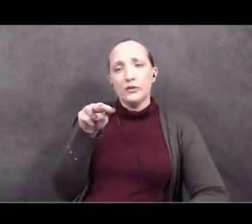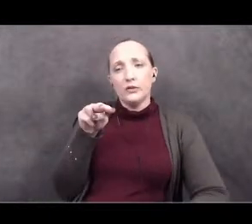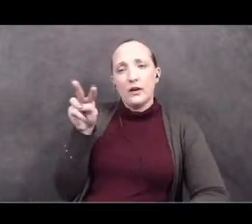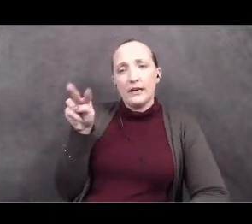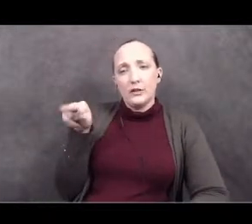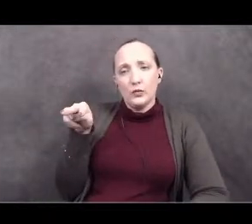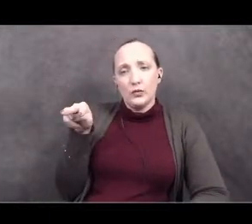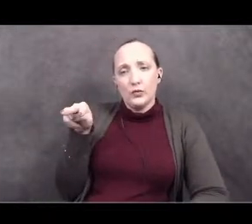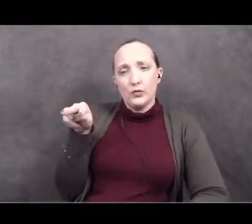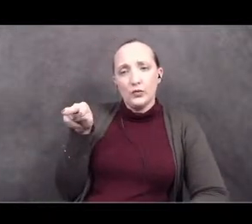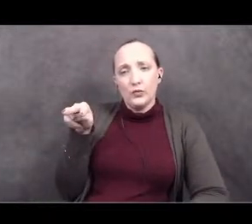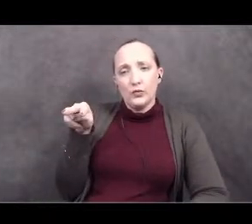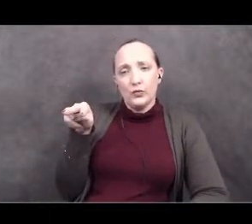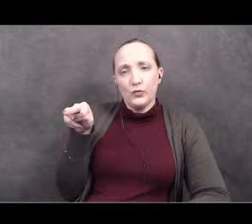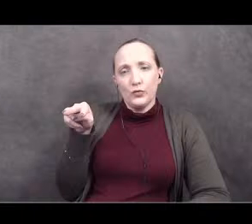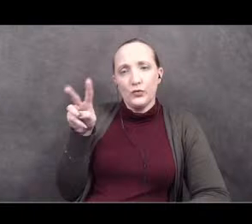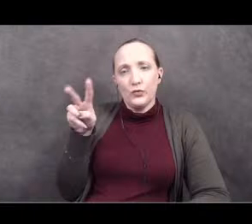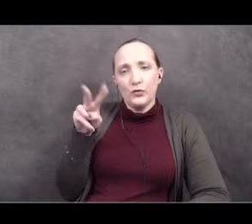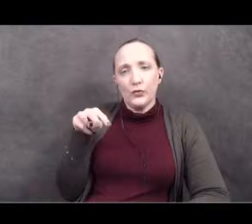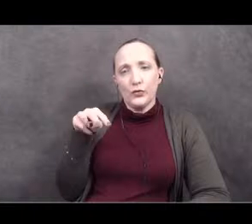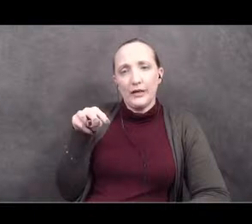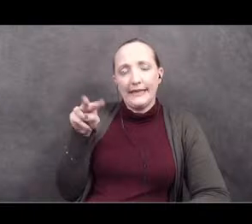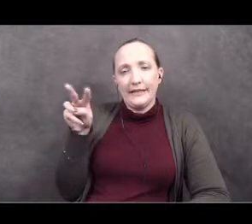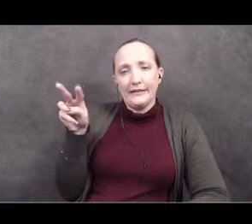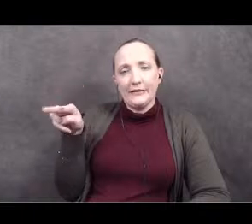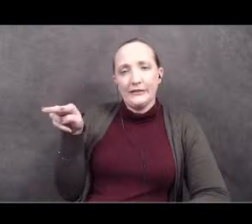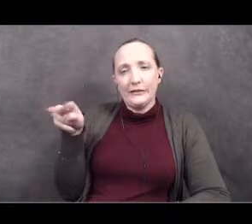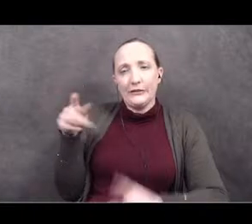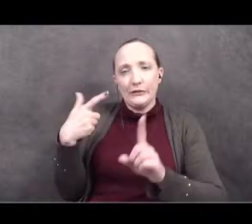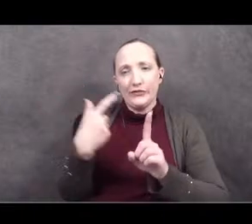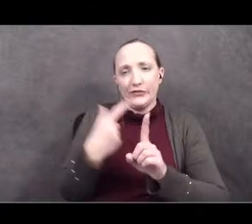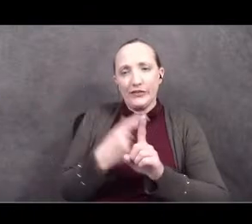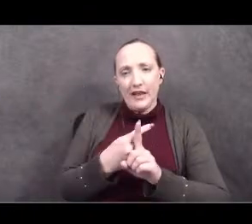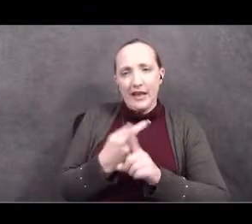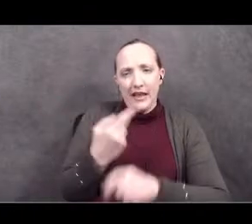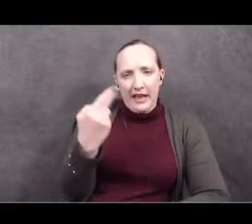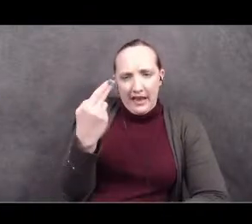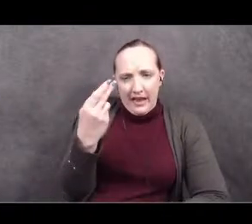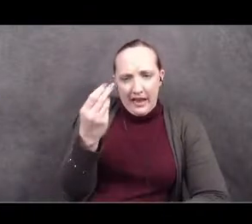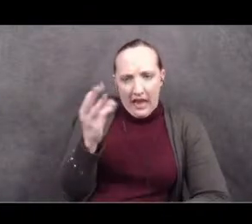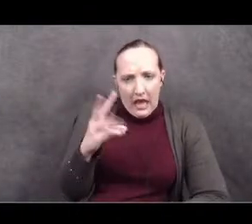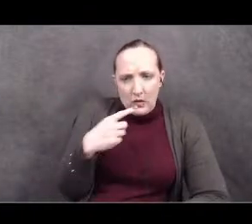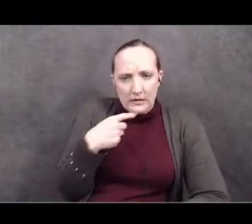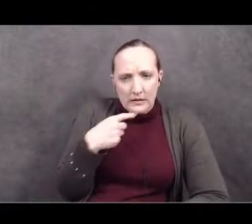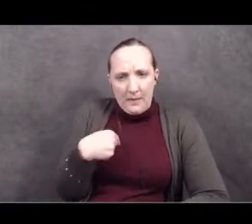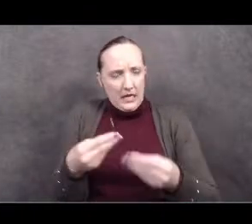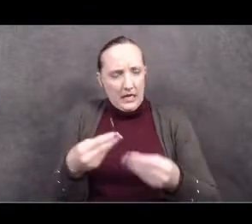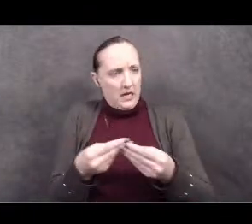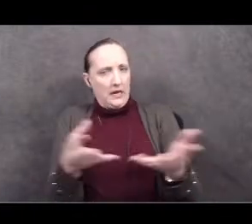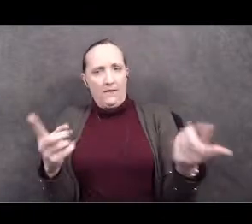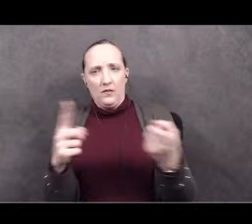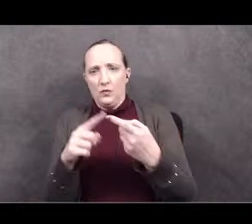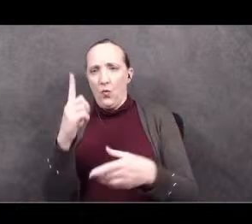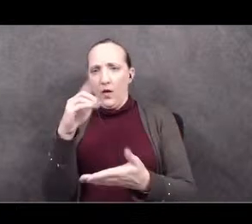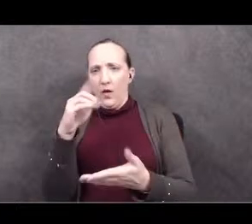heard me right 22 vaccines how do you split 22 vaccines to over 1500